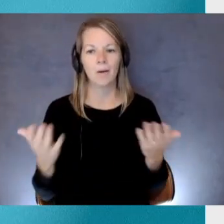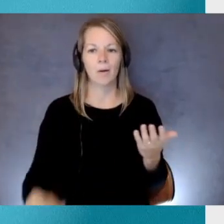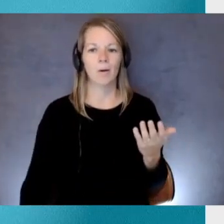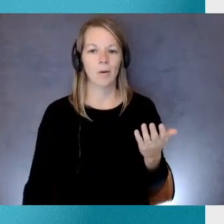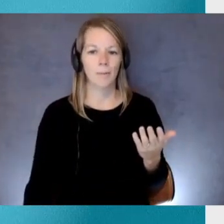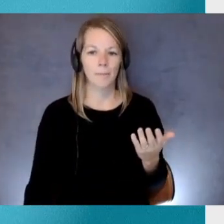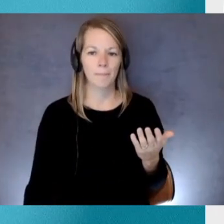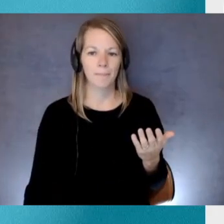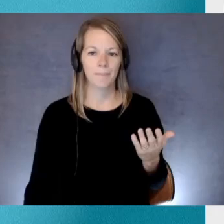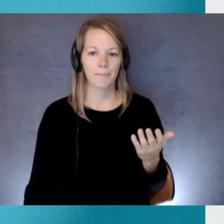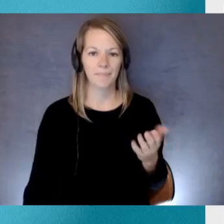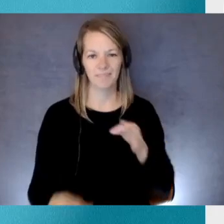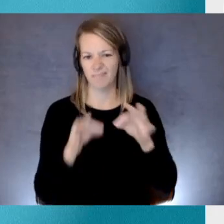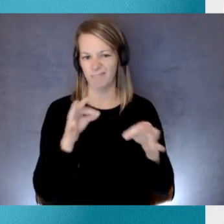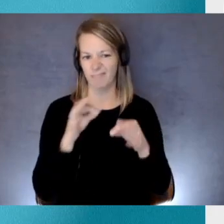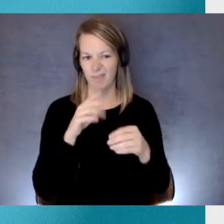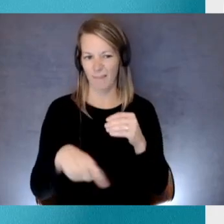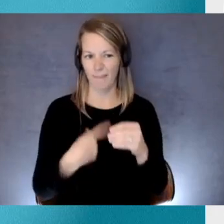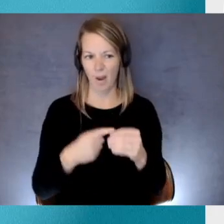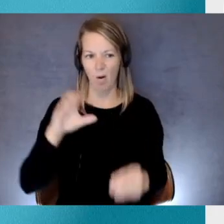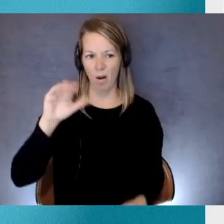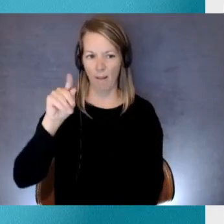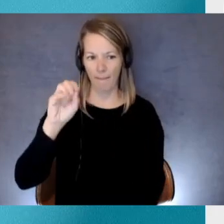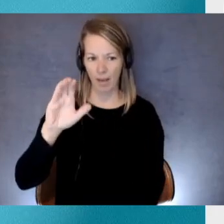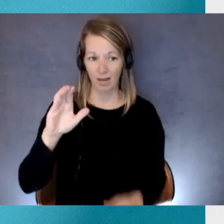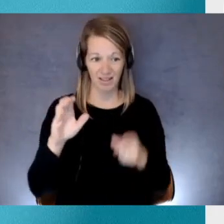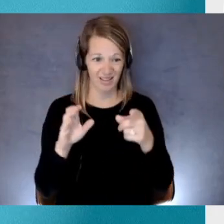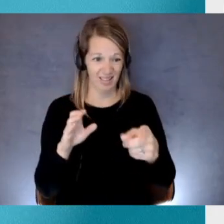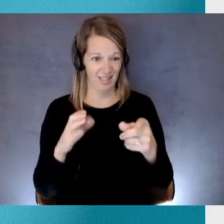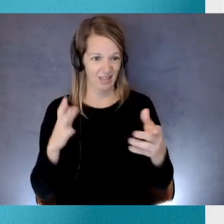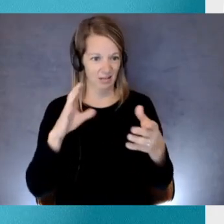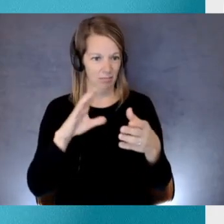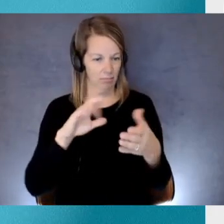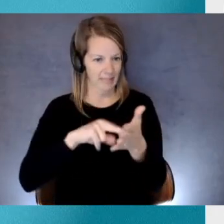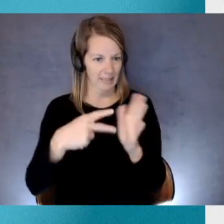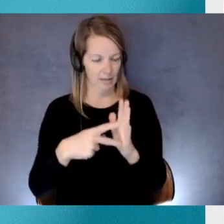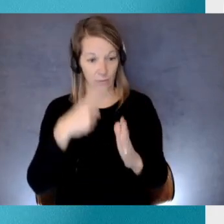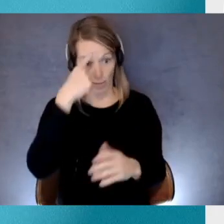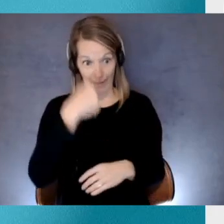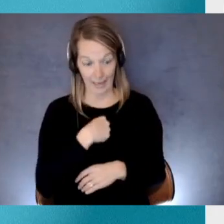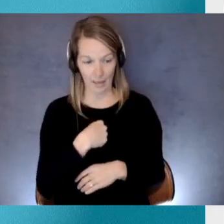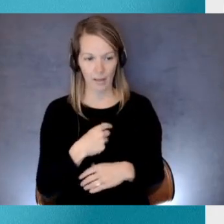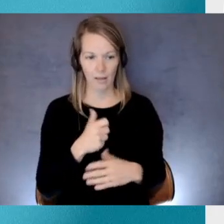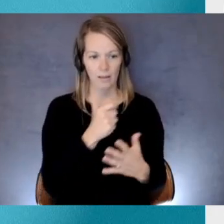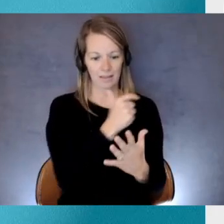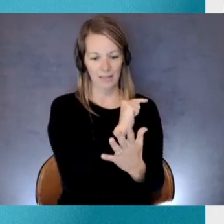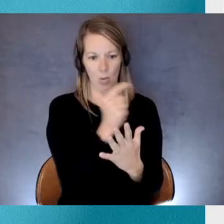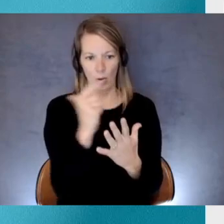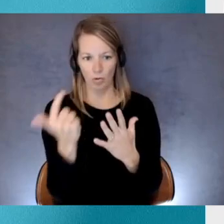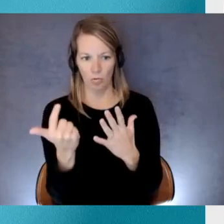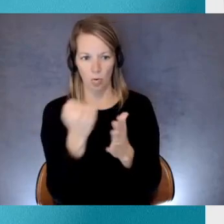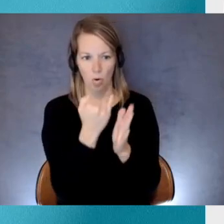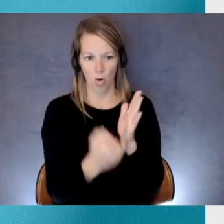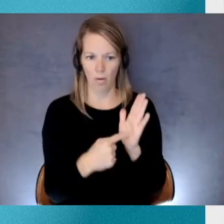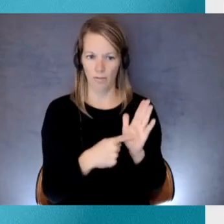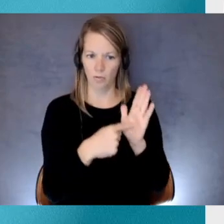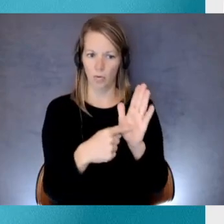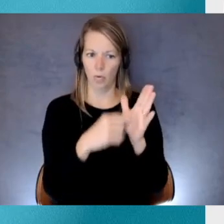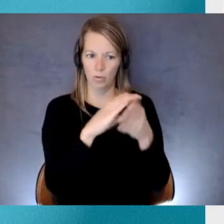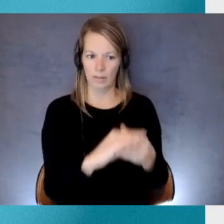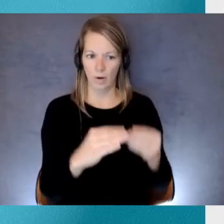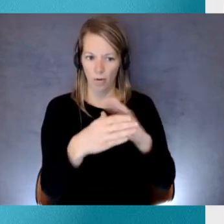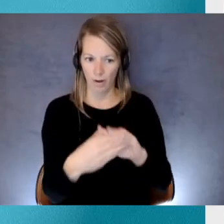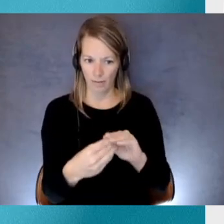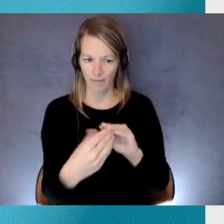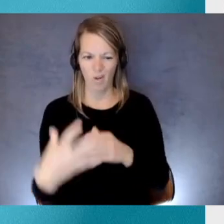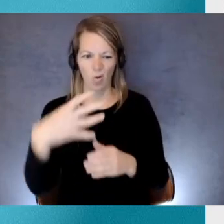notions about comics. This is my definition of a comic. A comic is sequential art that conveys a narrative and often